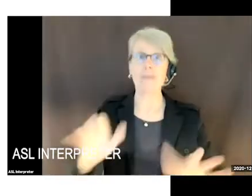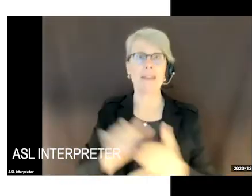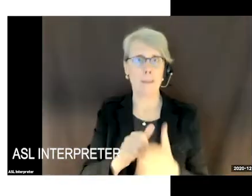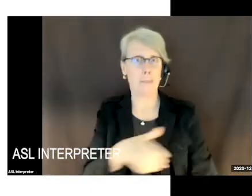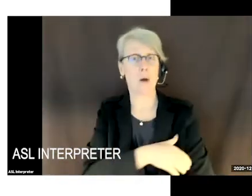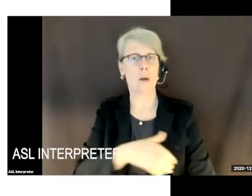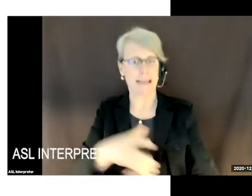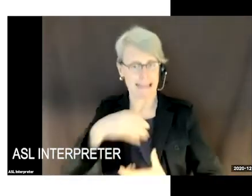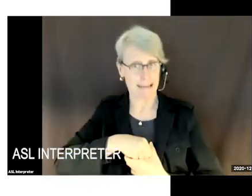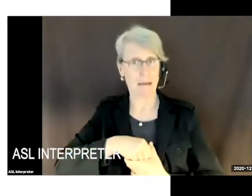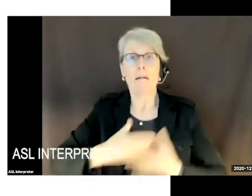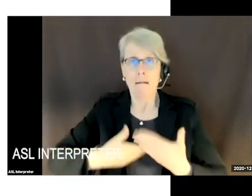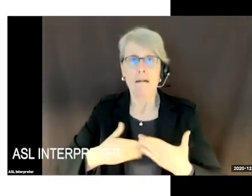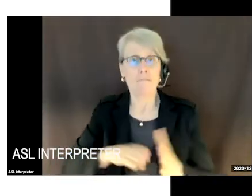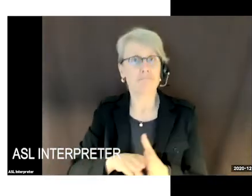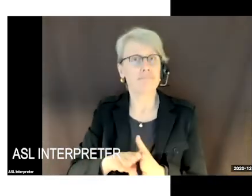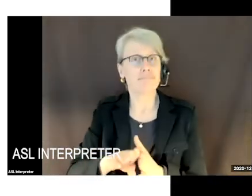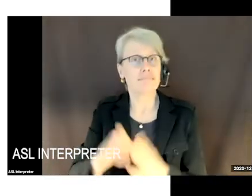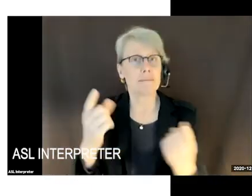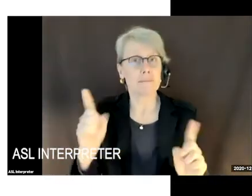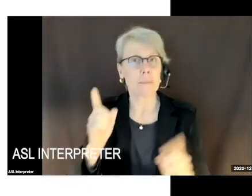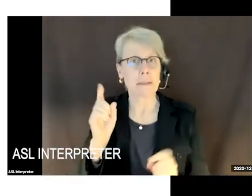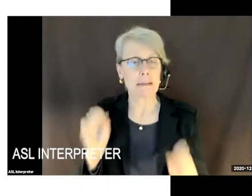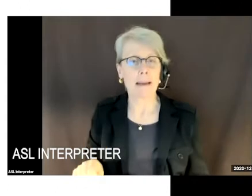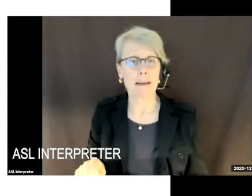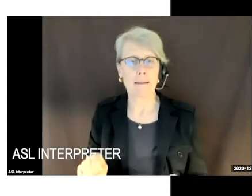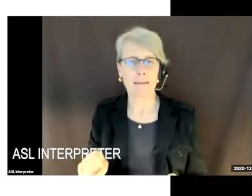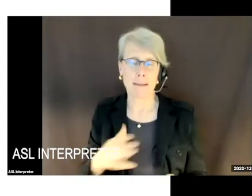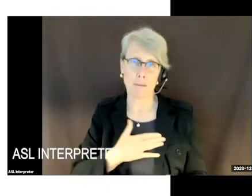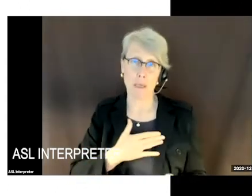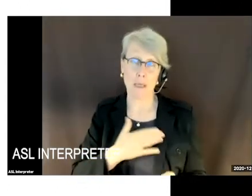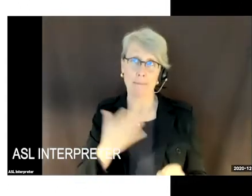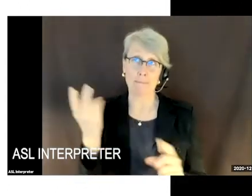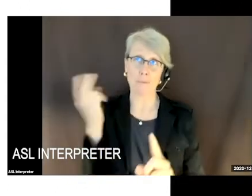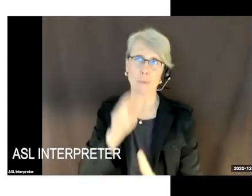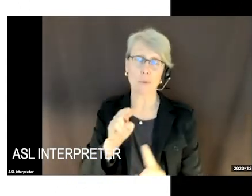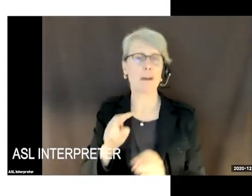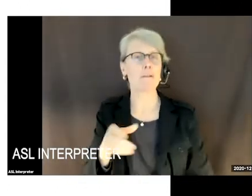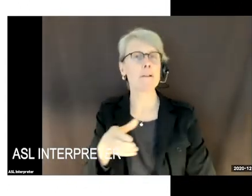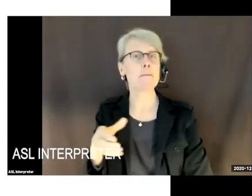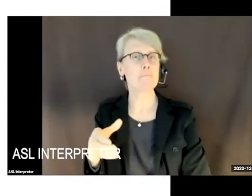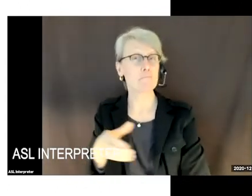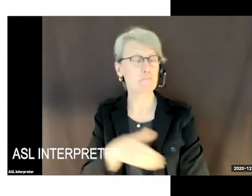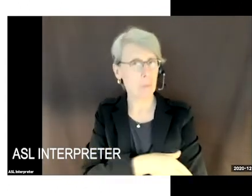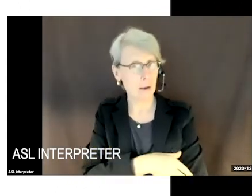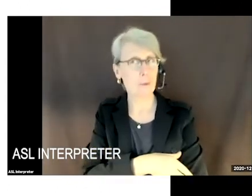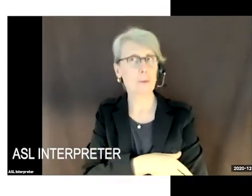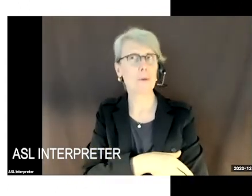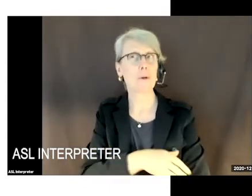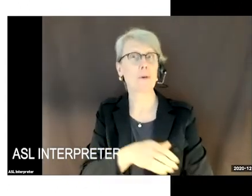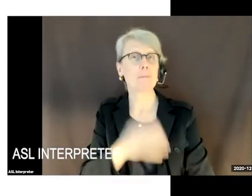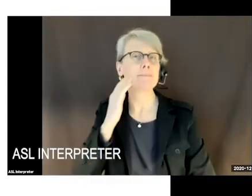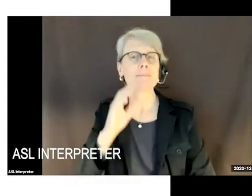self-realization. And I think, at least my outside perspective, is that a lot of